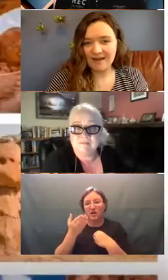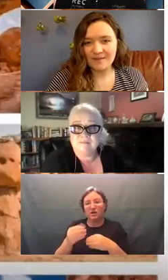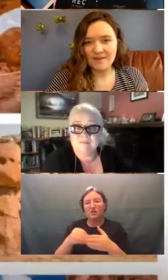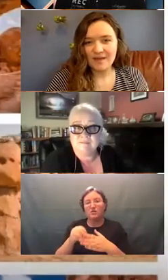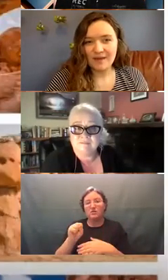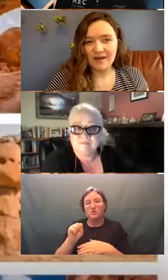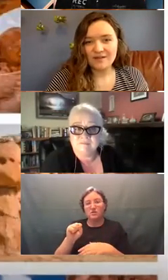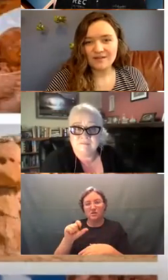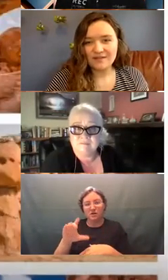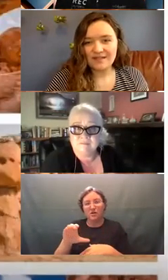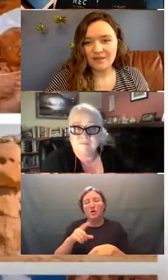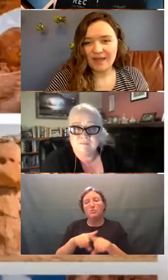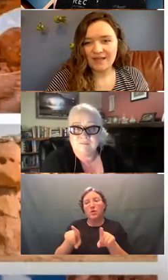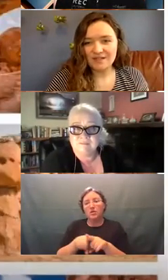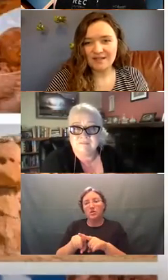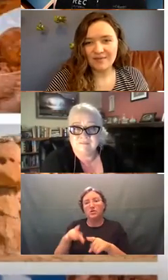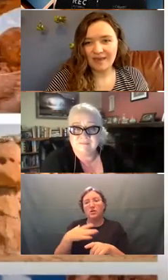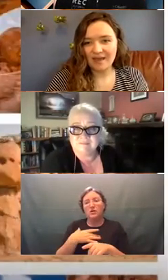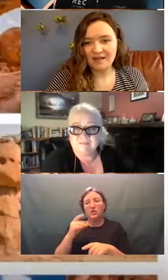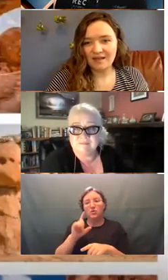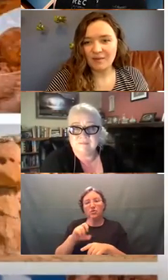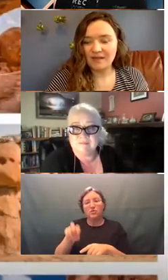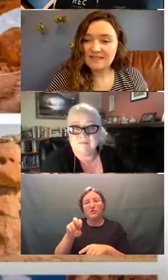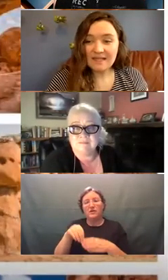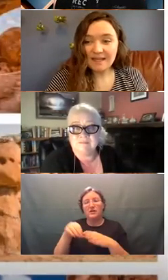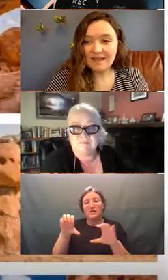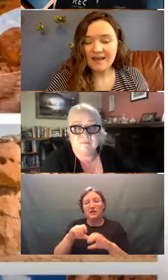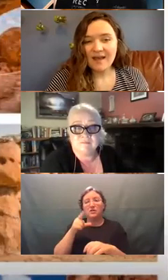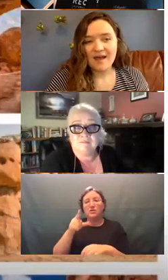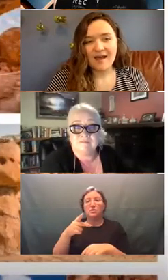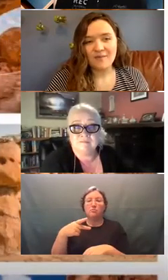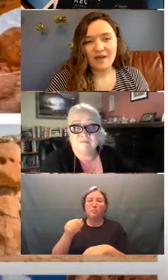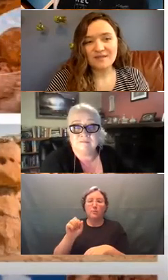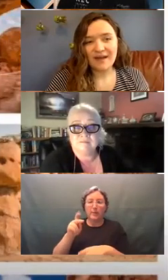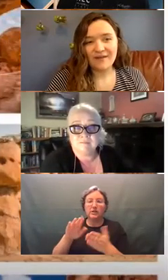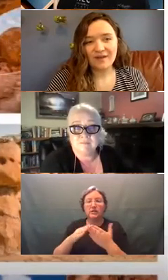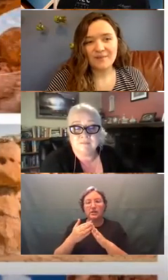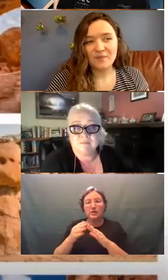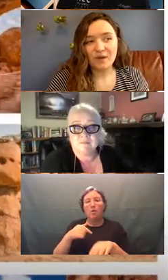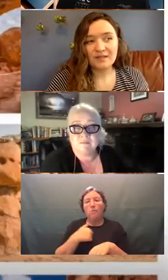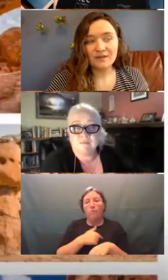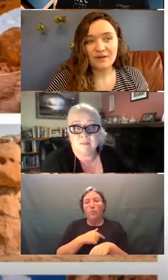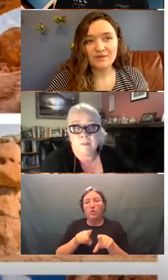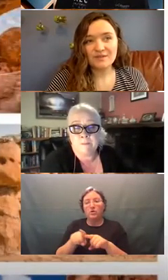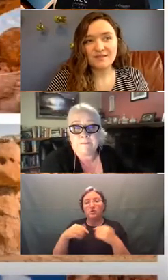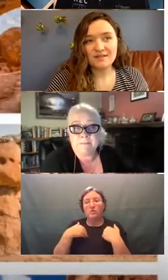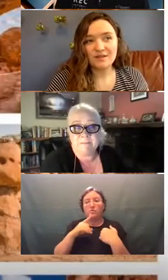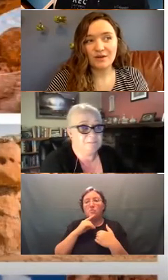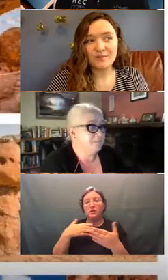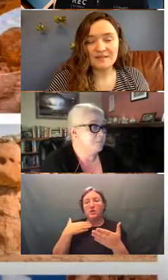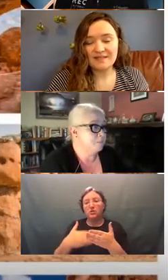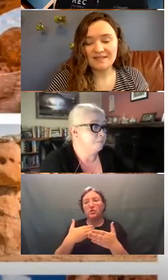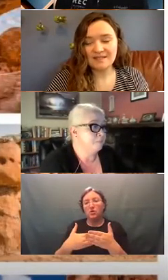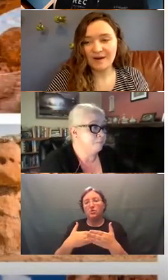Lake. But I also love to get away just up the canyon in Park City. We also have a really close to